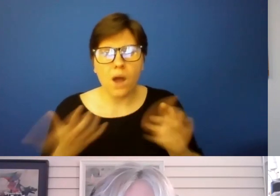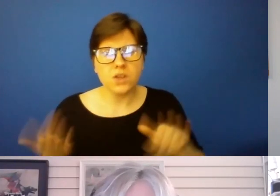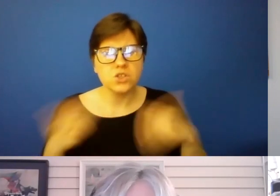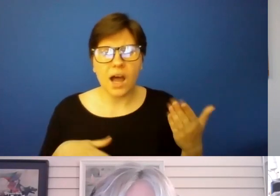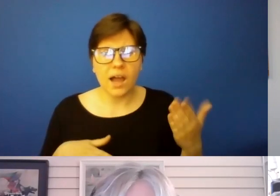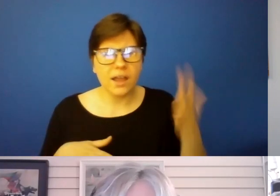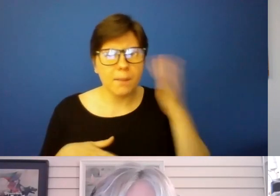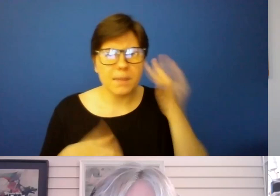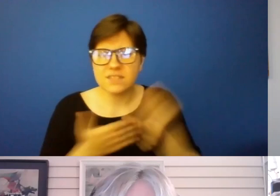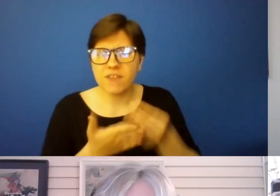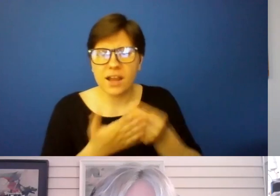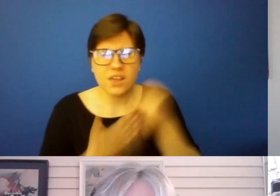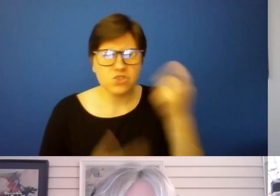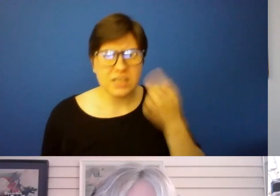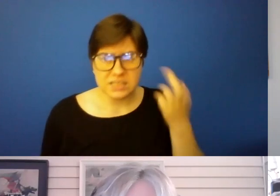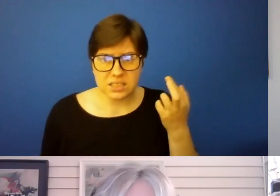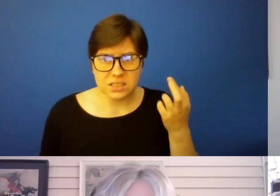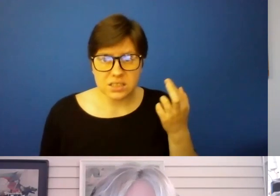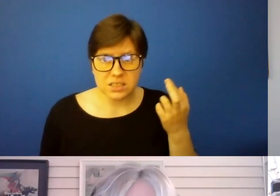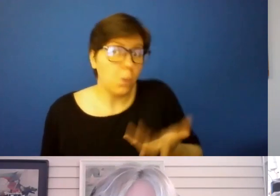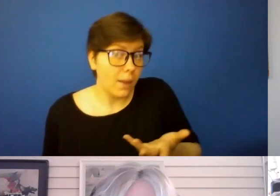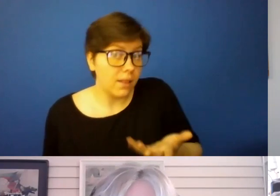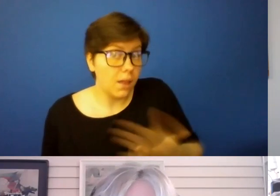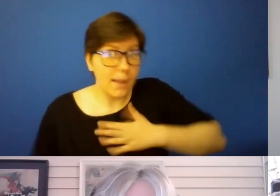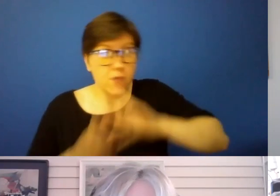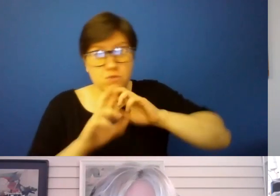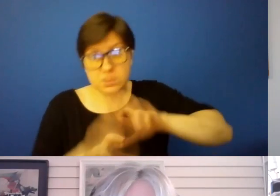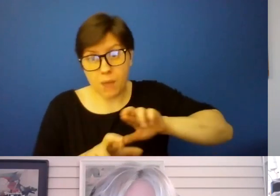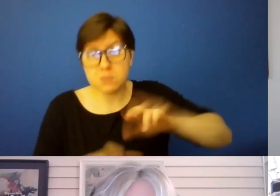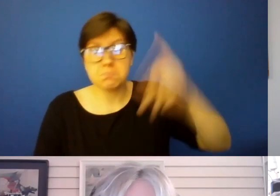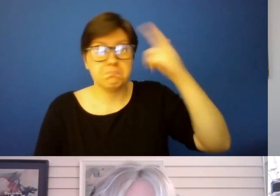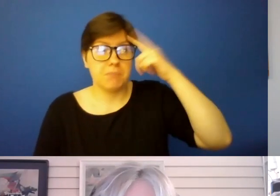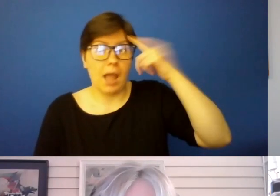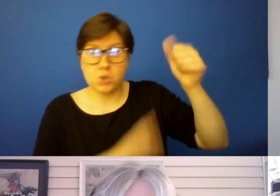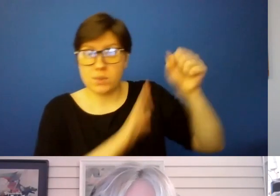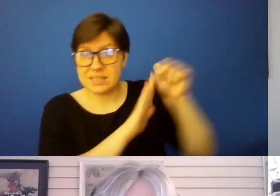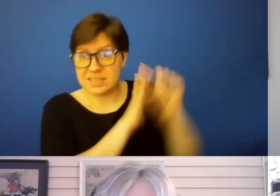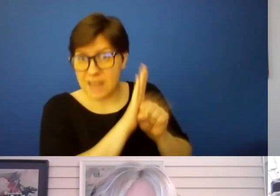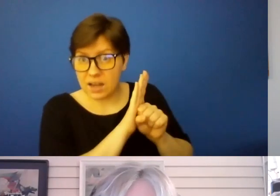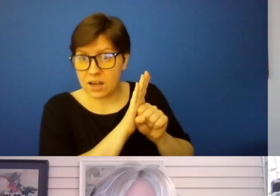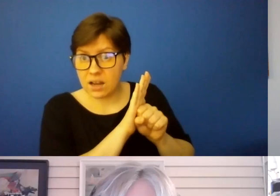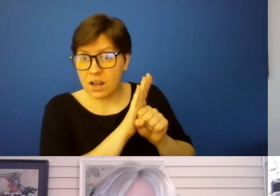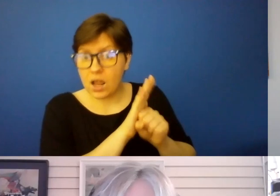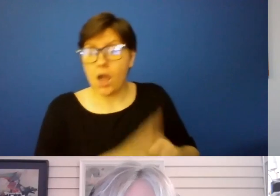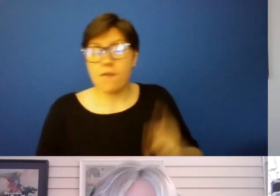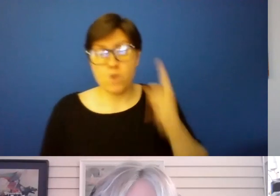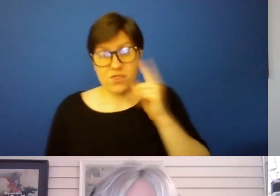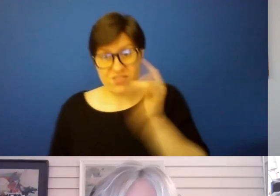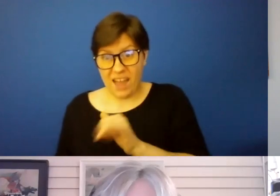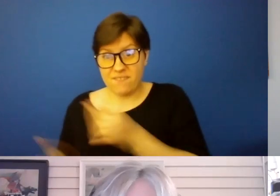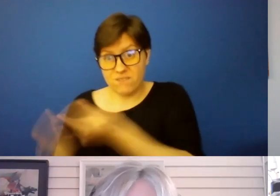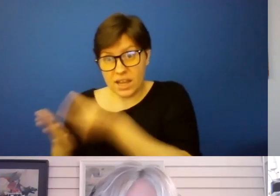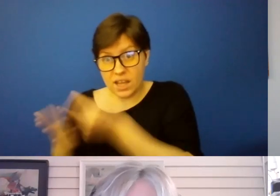because of financial reasons? Well, I would say, I think it's up to the state to take that problem away from